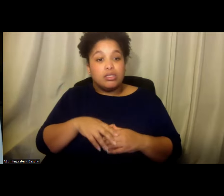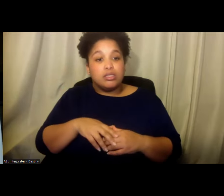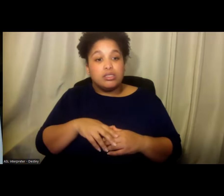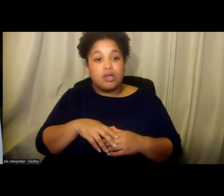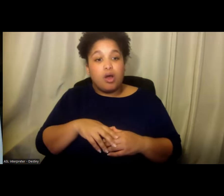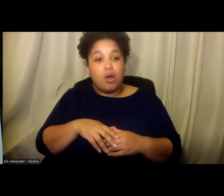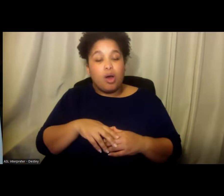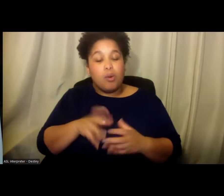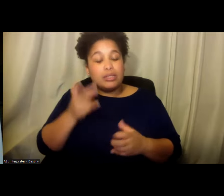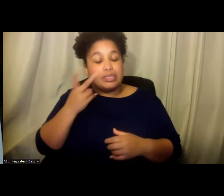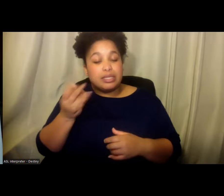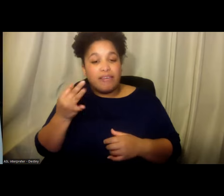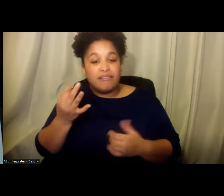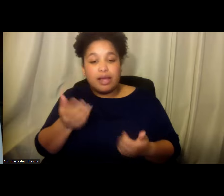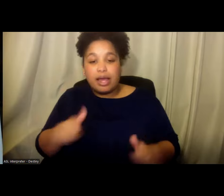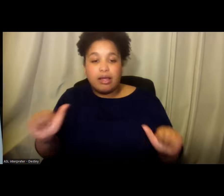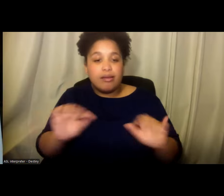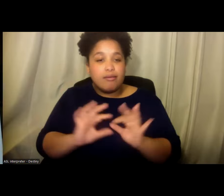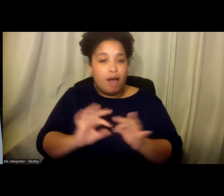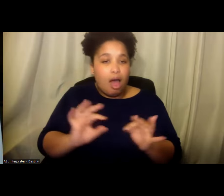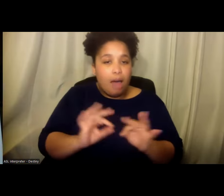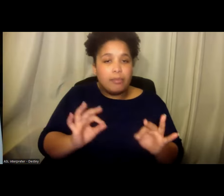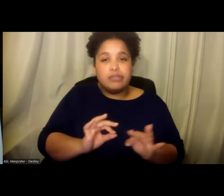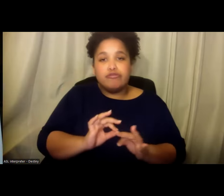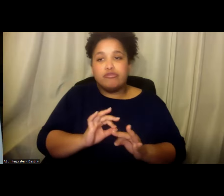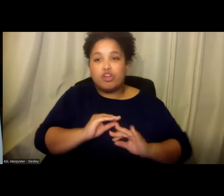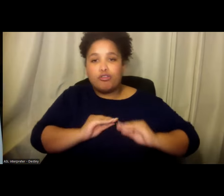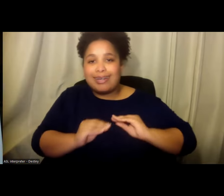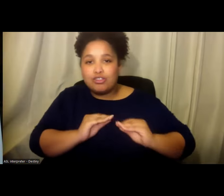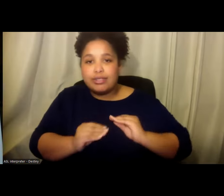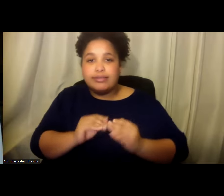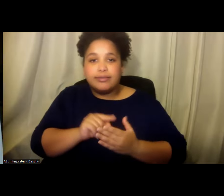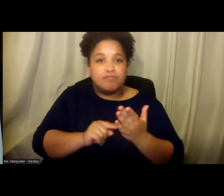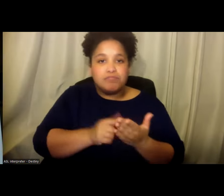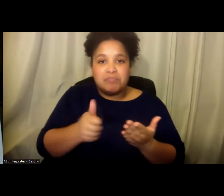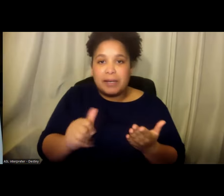Wanted to see if there were any comments or corrections to the minutes.